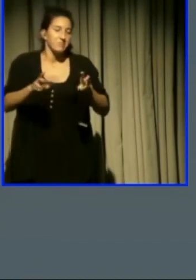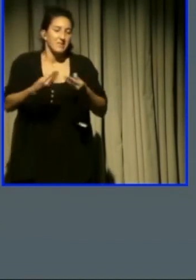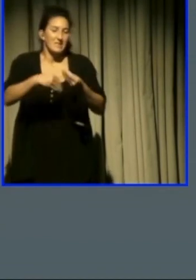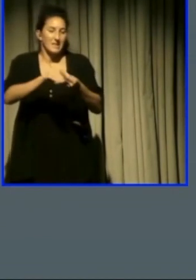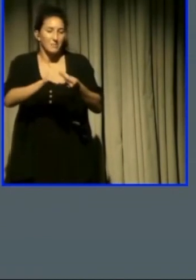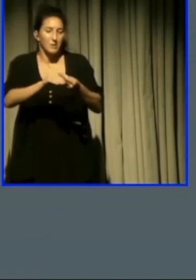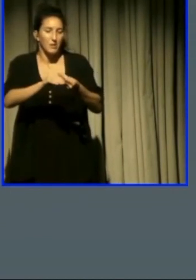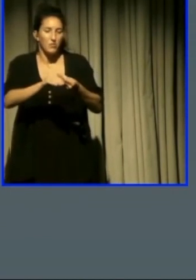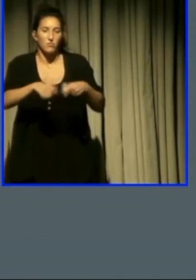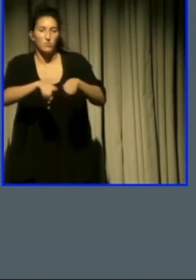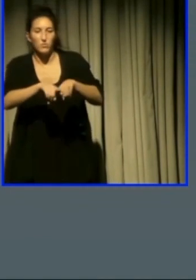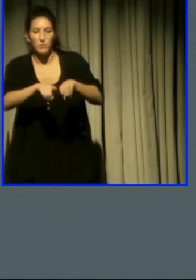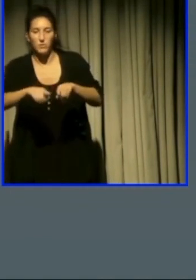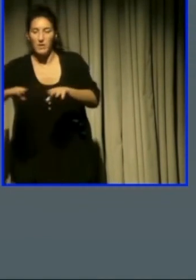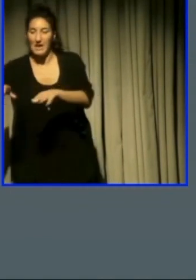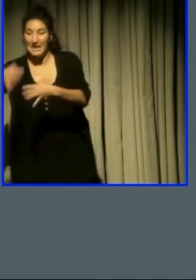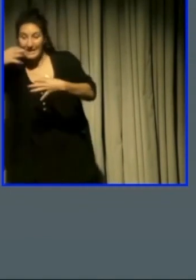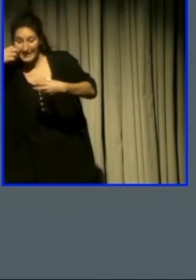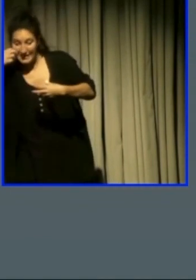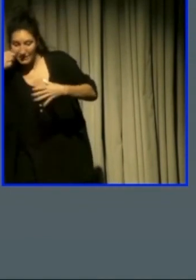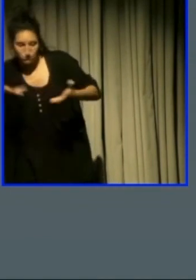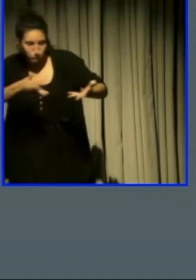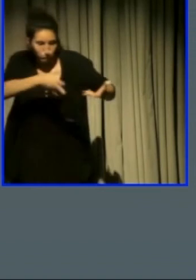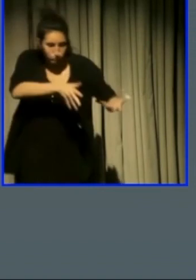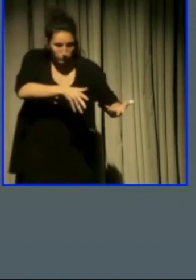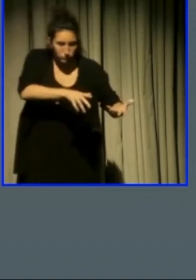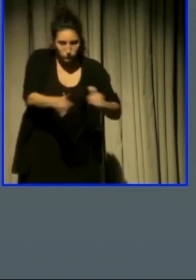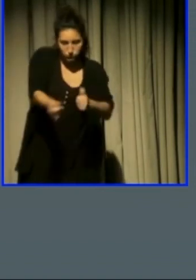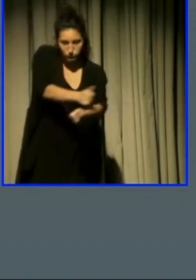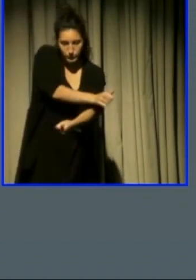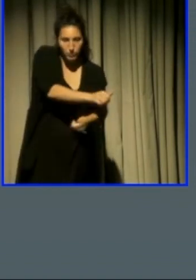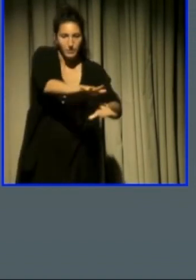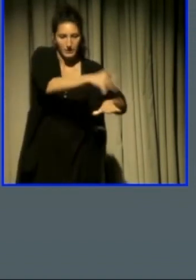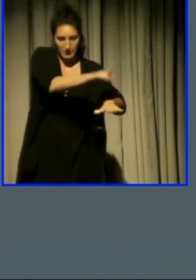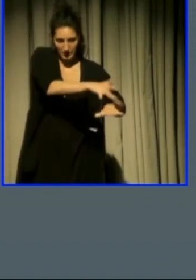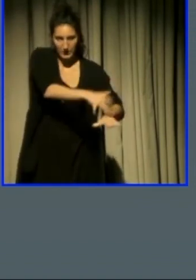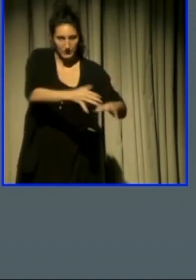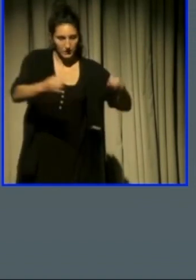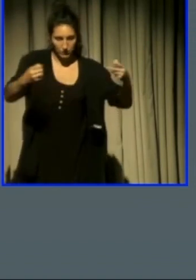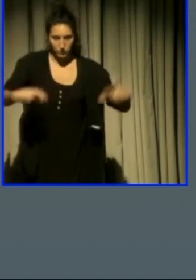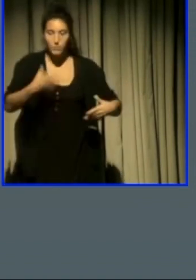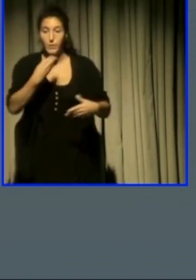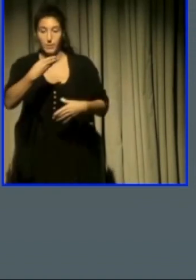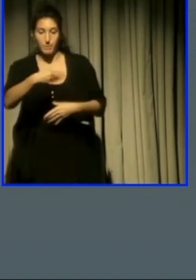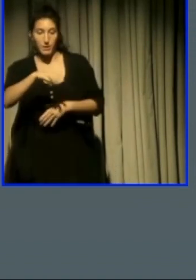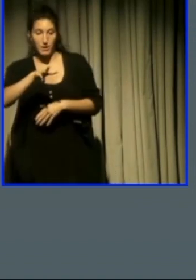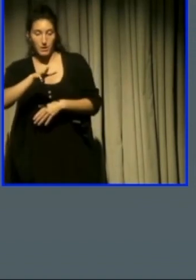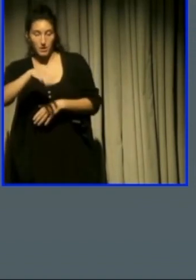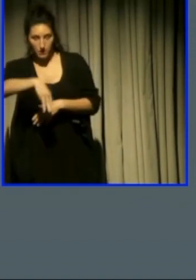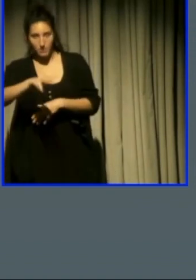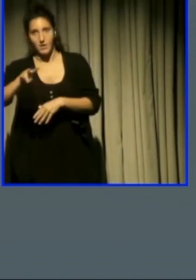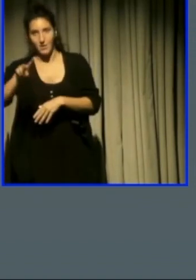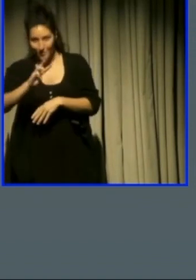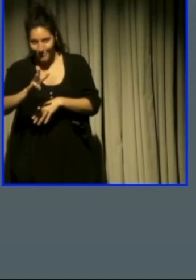partnered with BMW to replicate or create a digital twin of the car company's factory in